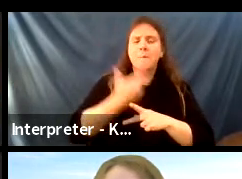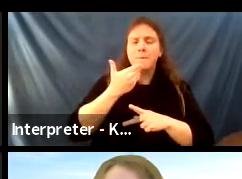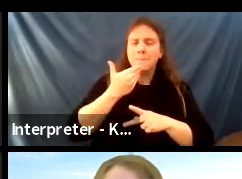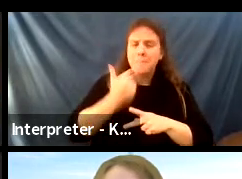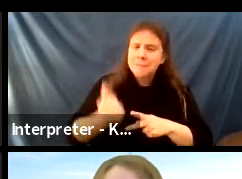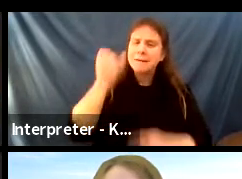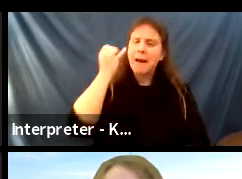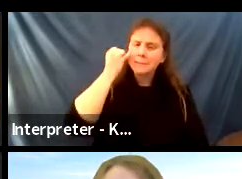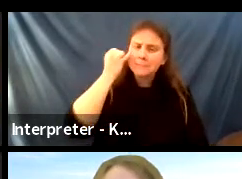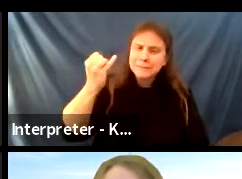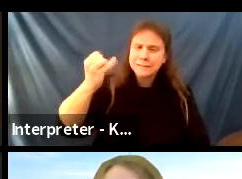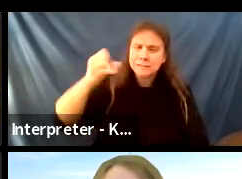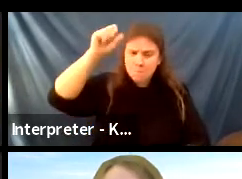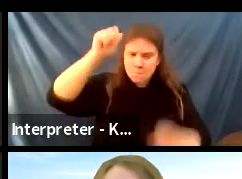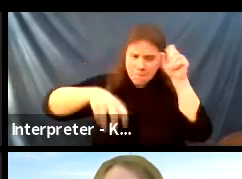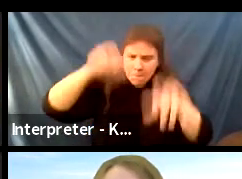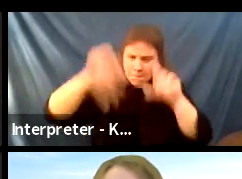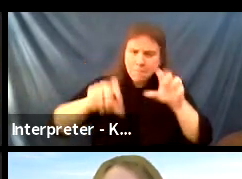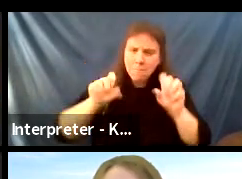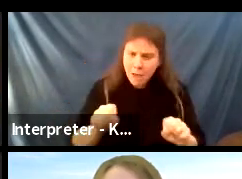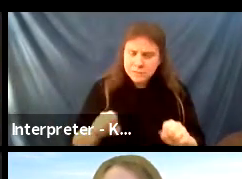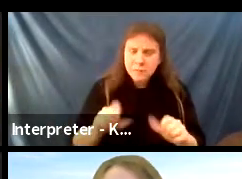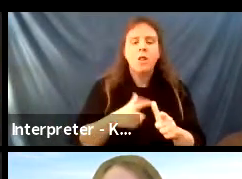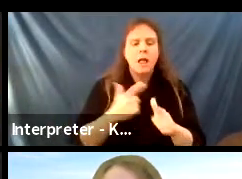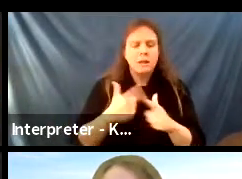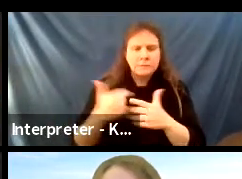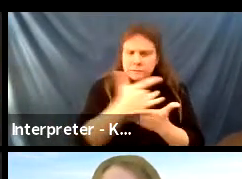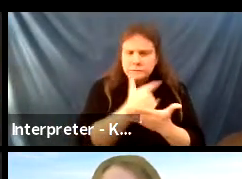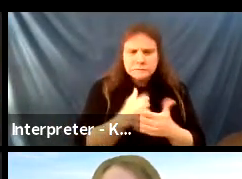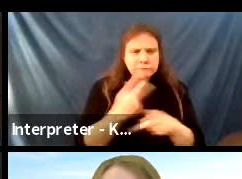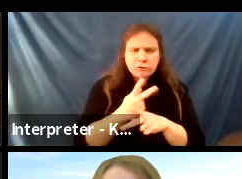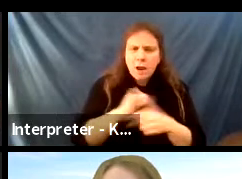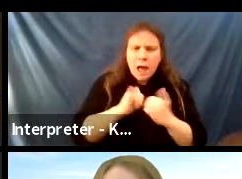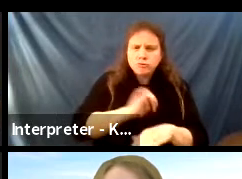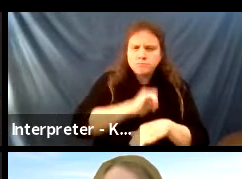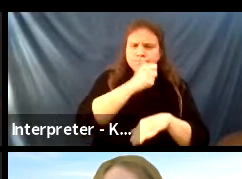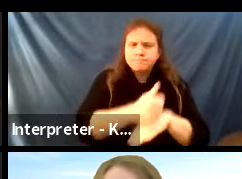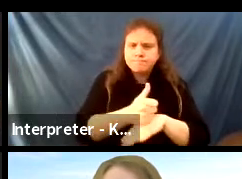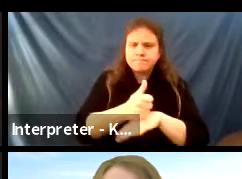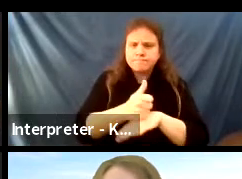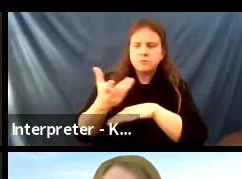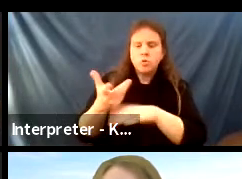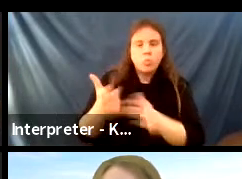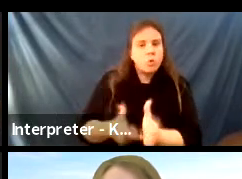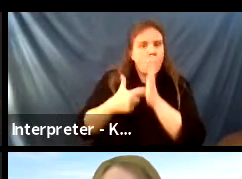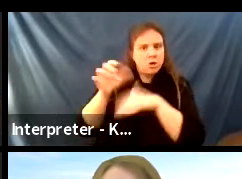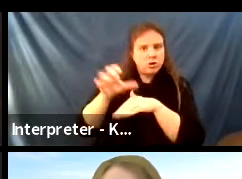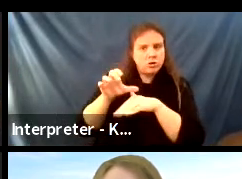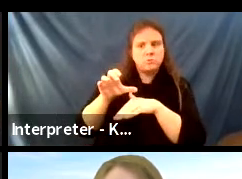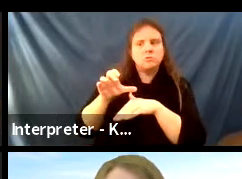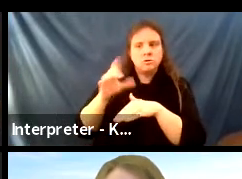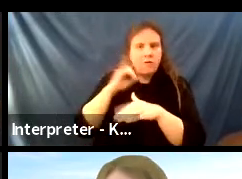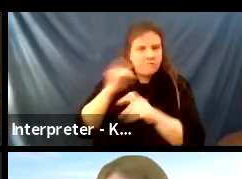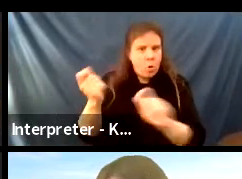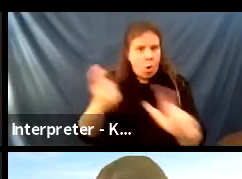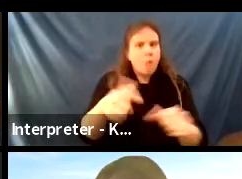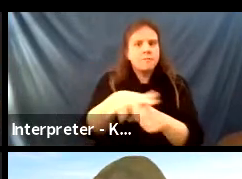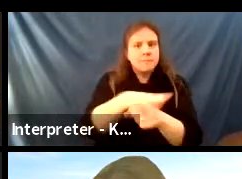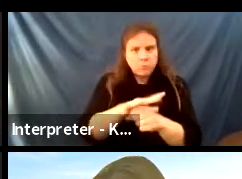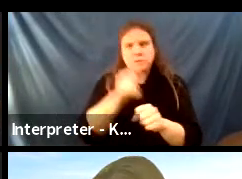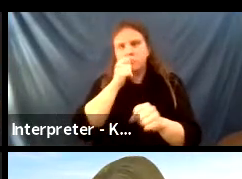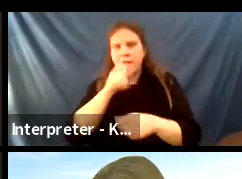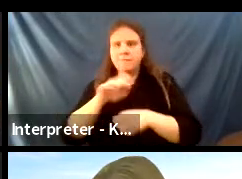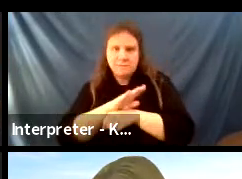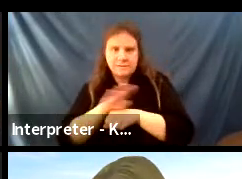then do the best we can to really enforce those on the localities and private sector partners to make sure that these goals are met. And also just wanted to make one quick pitch